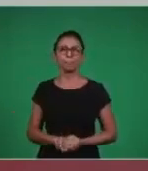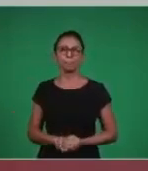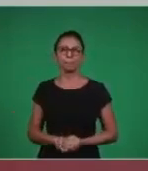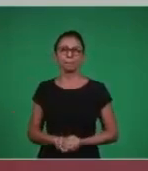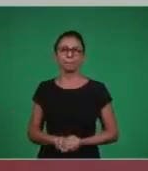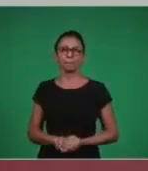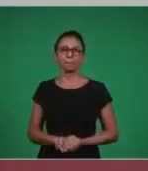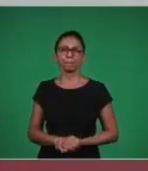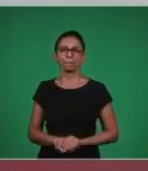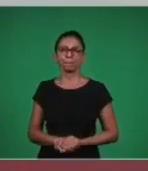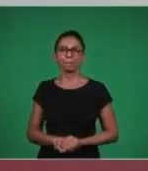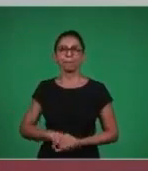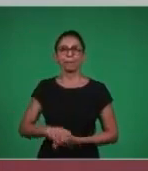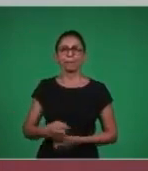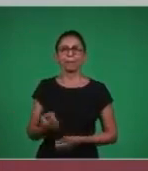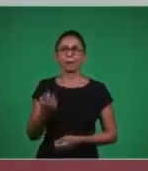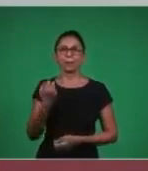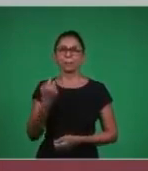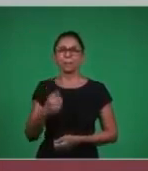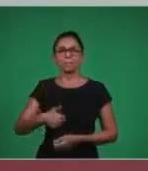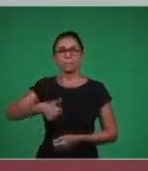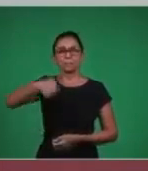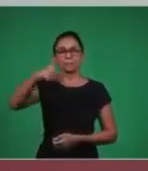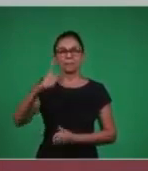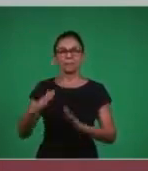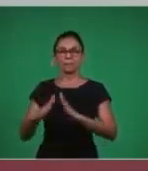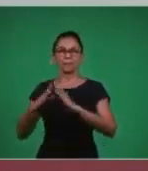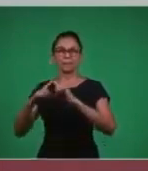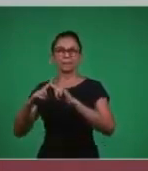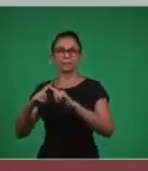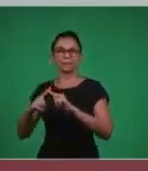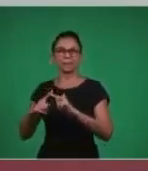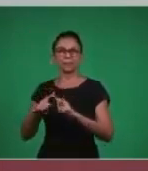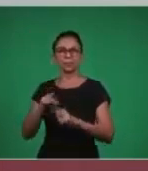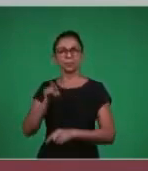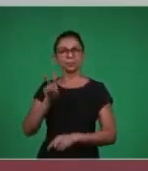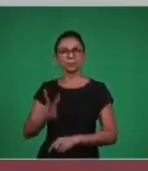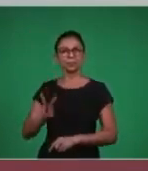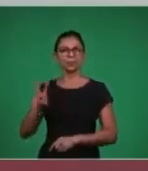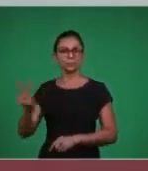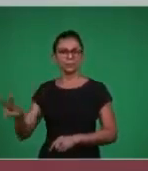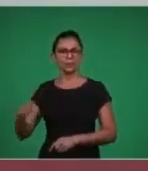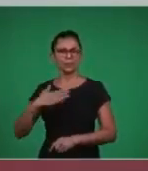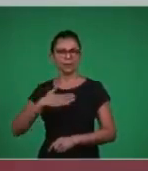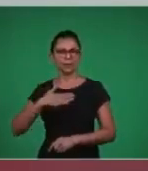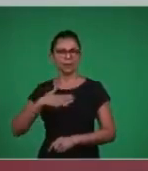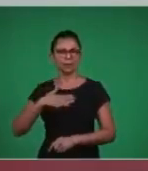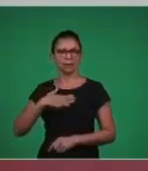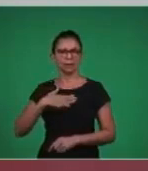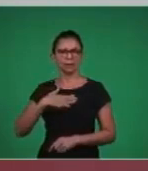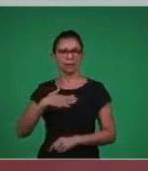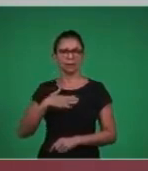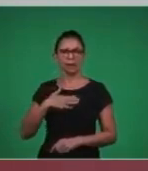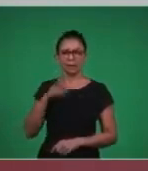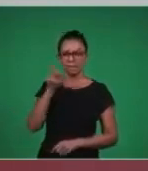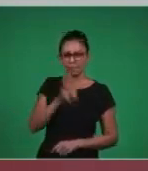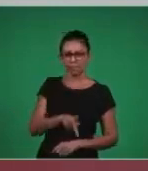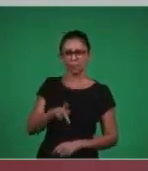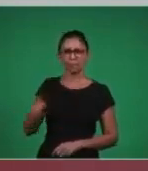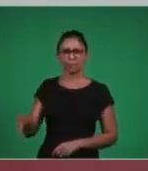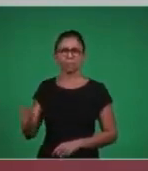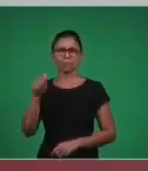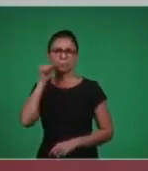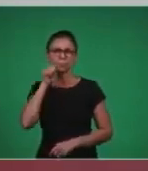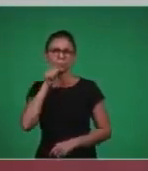on the first church that worked on the Board of Toca in Brazil, that my teacher, as